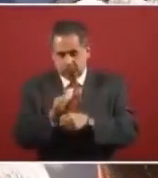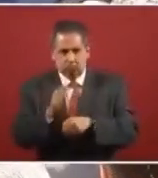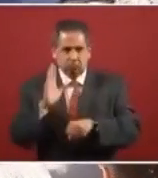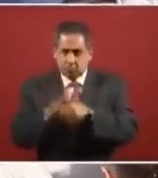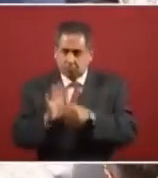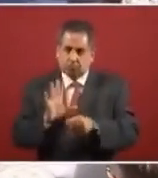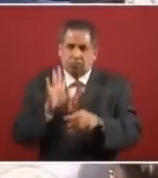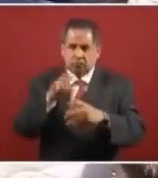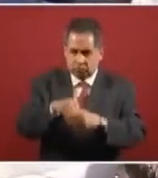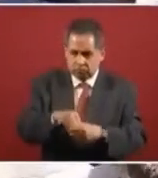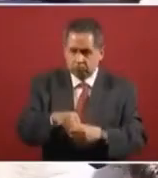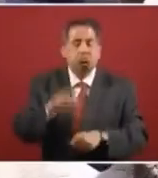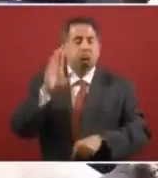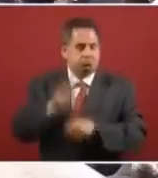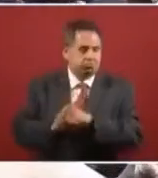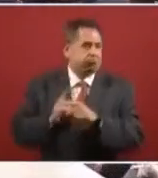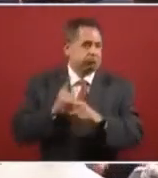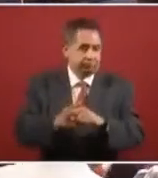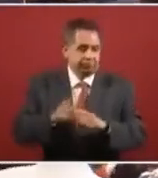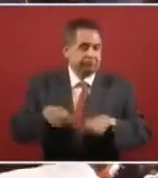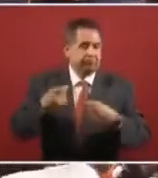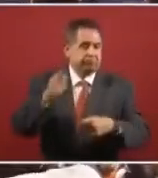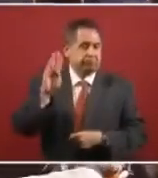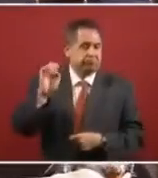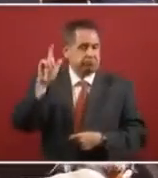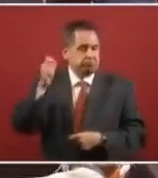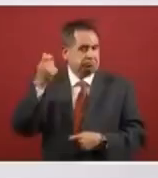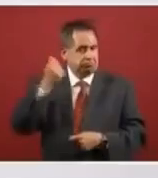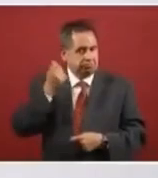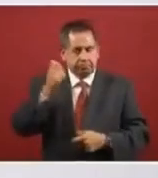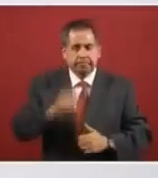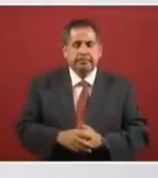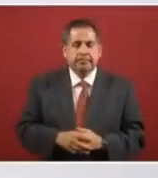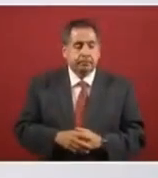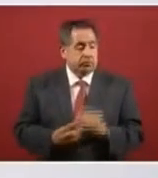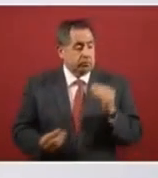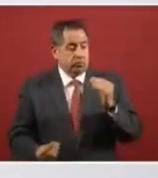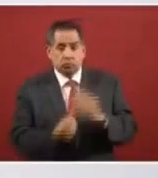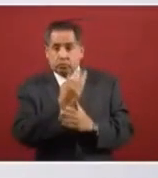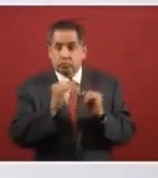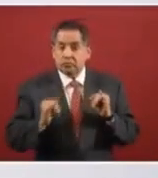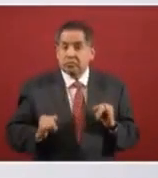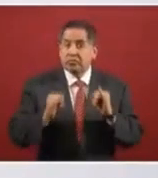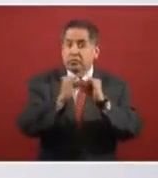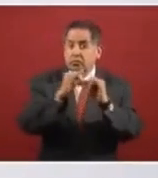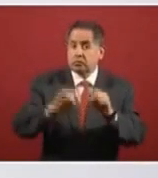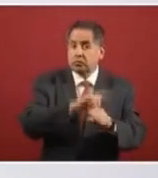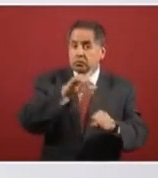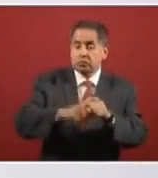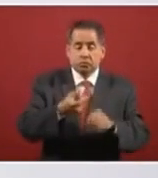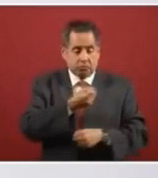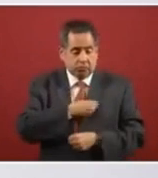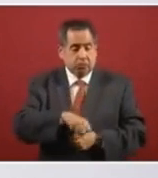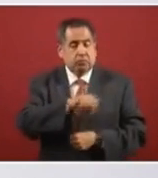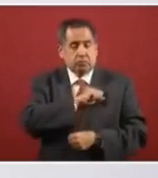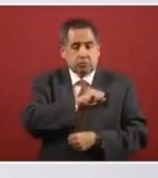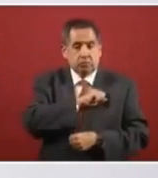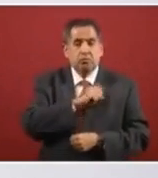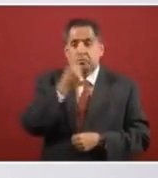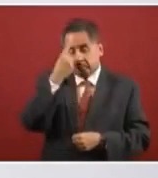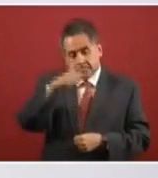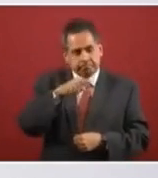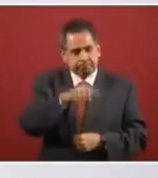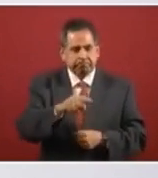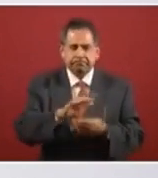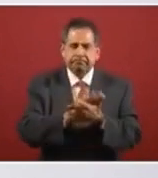and they're gonna give 900 thousand and they created the